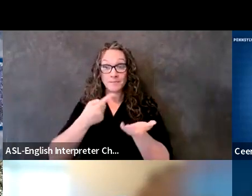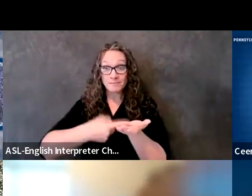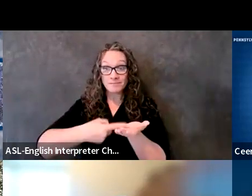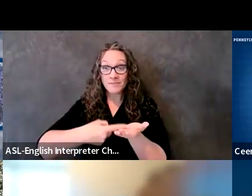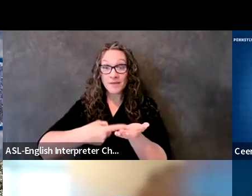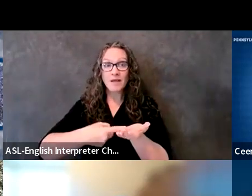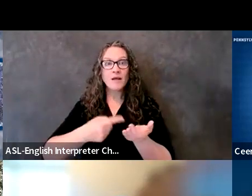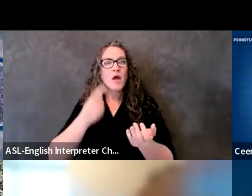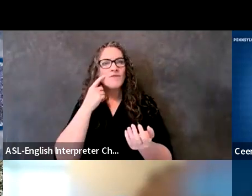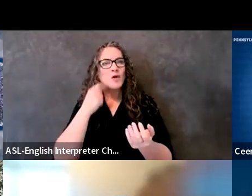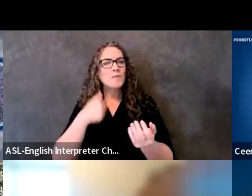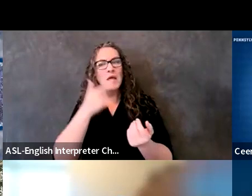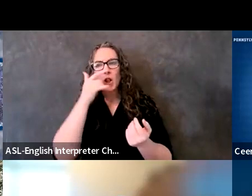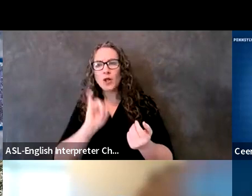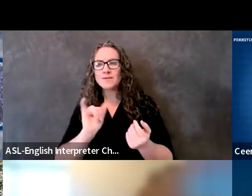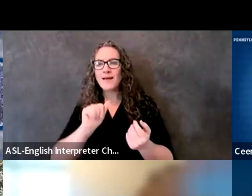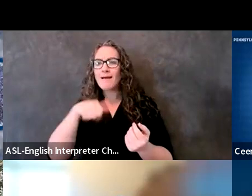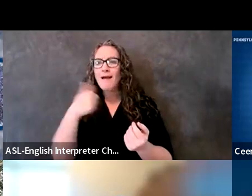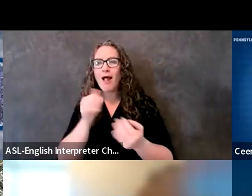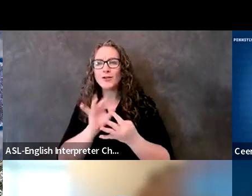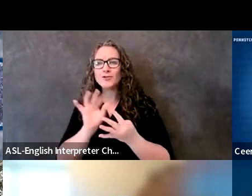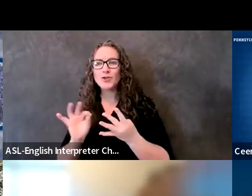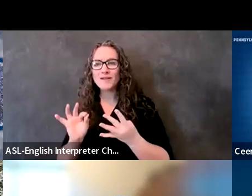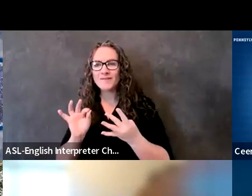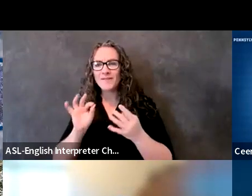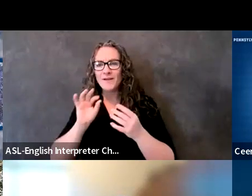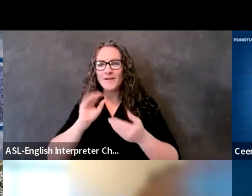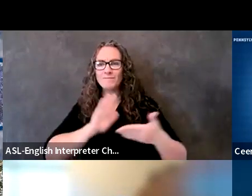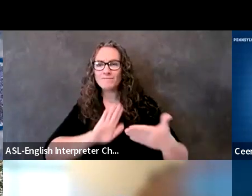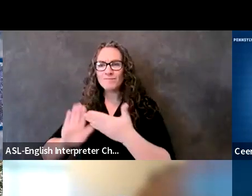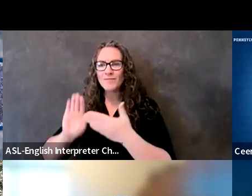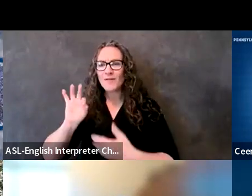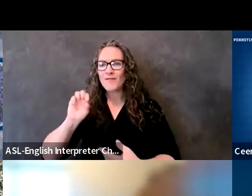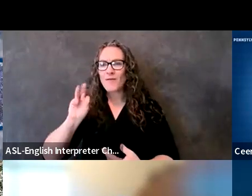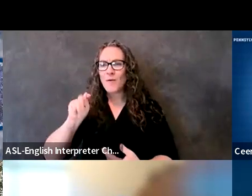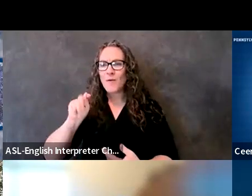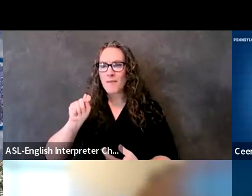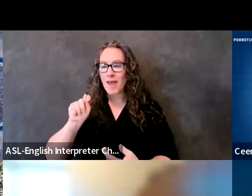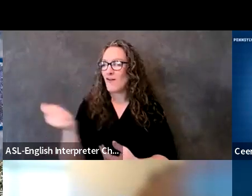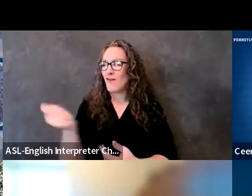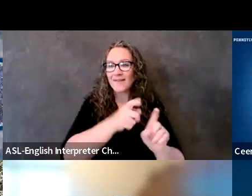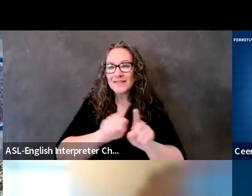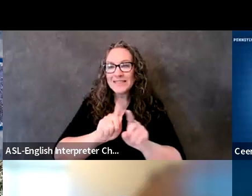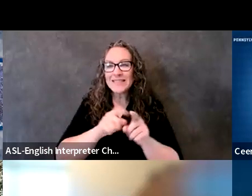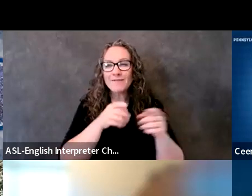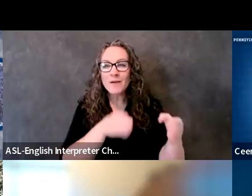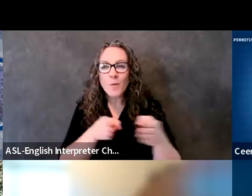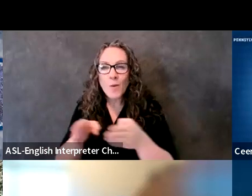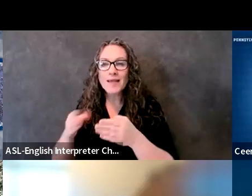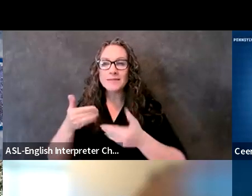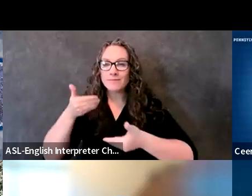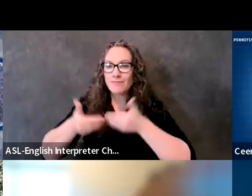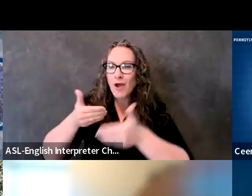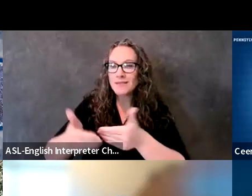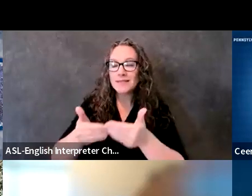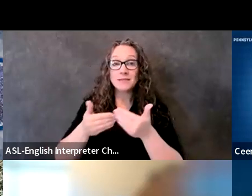as an alternative format. They all have different opinions and different ways and processes. It's alternative formats. It's a better way to